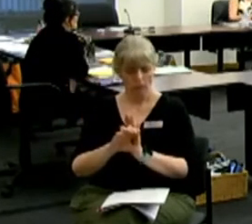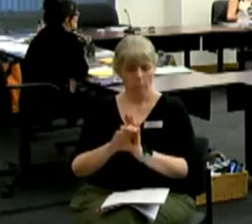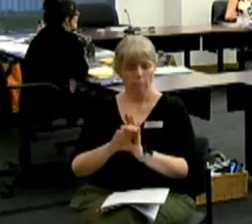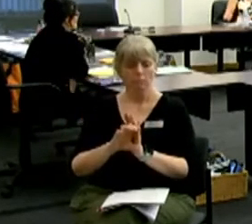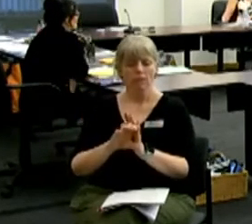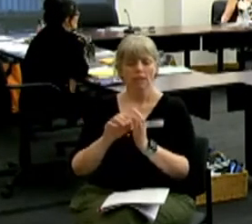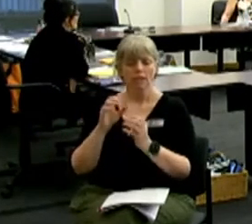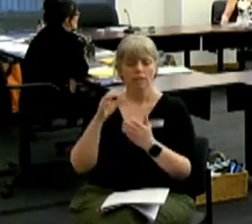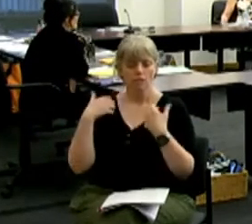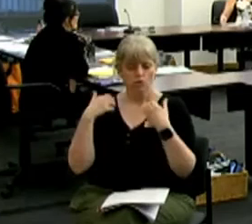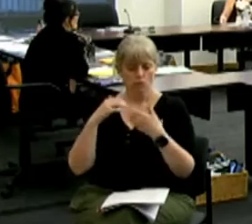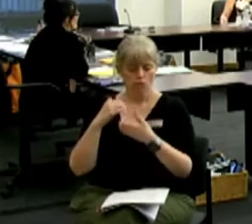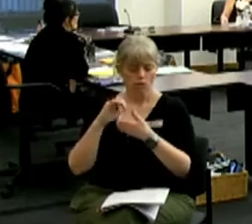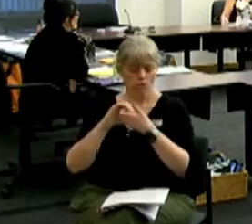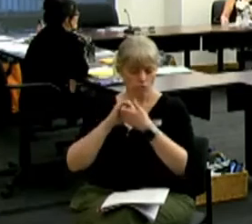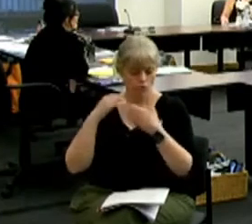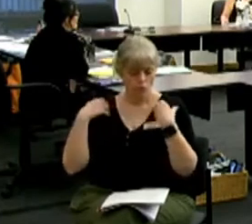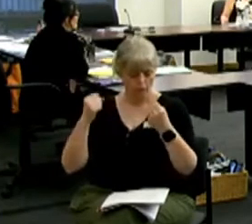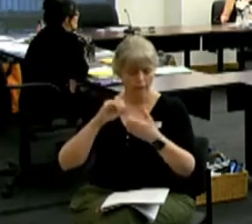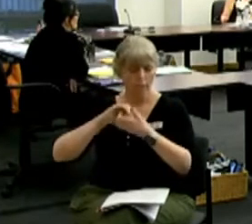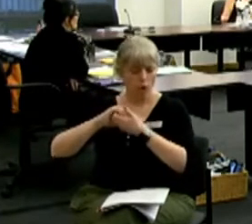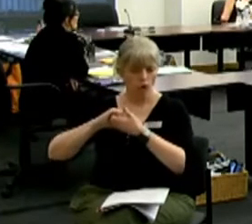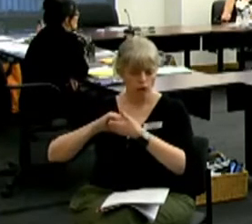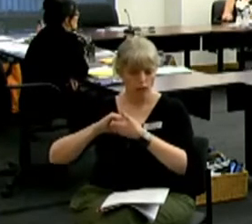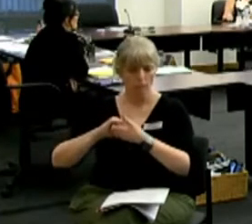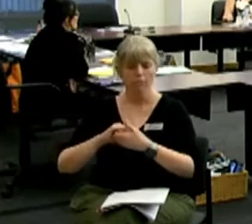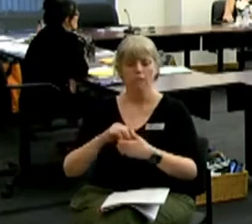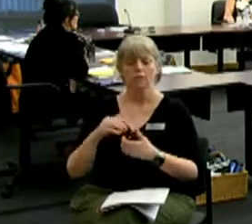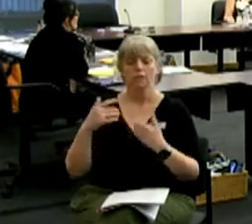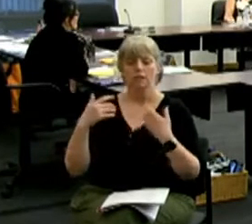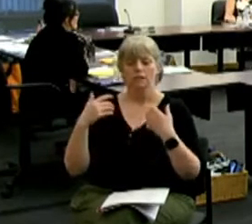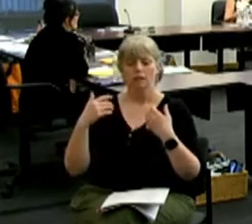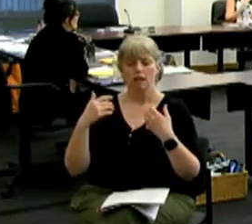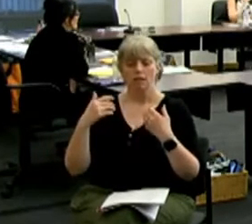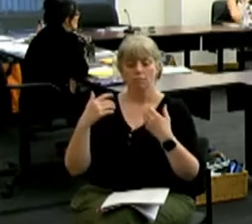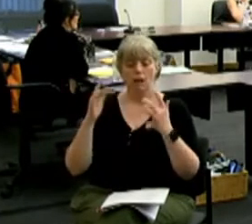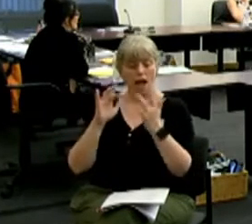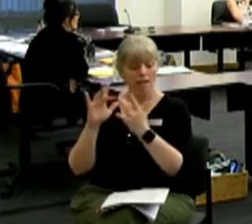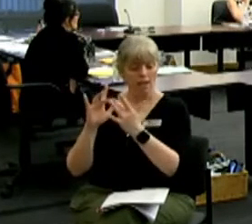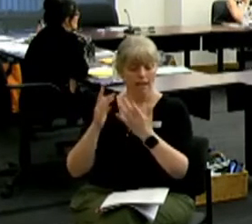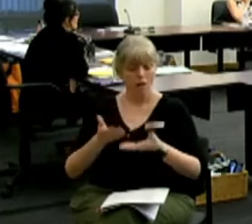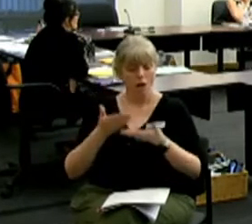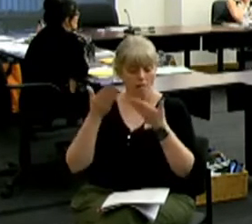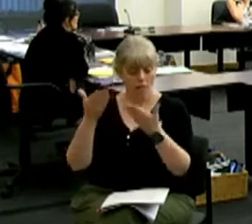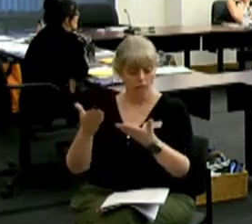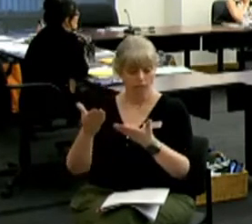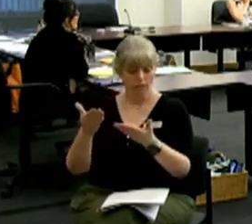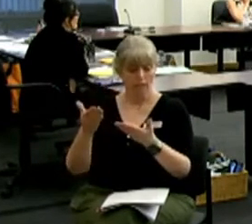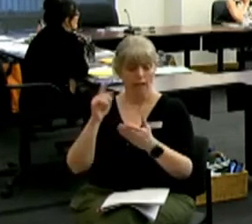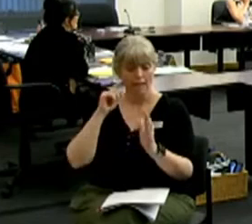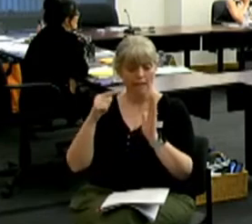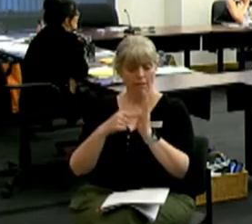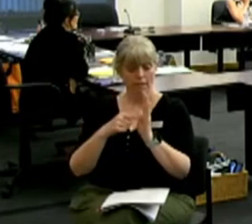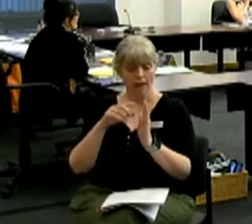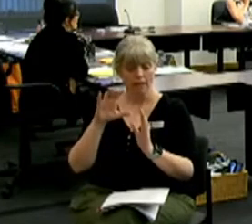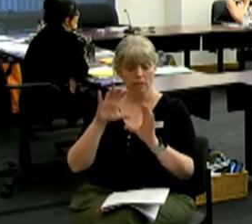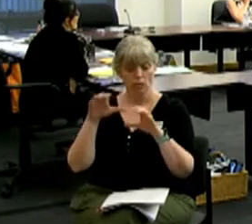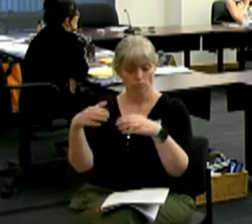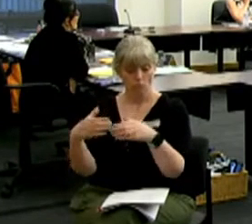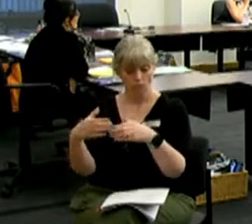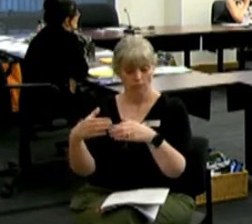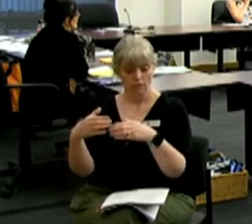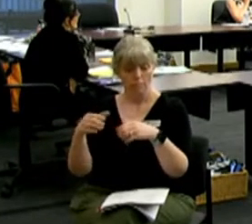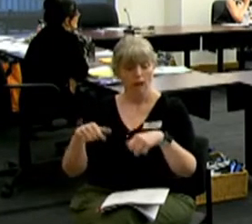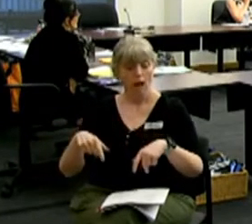economic development agencies, expand ICCTA's online offerings, identify consortiums, funding